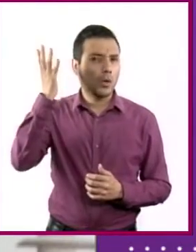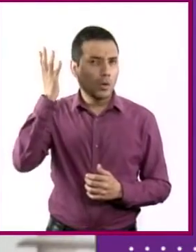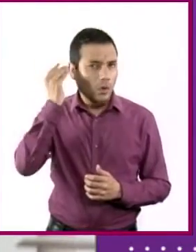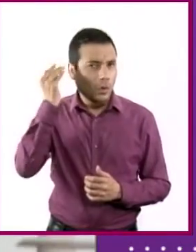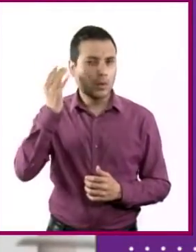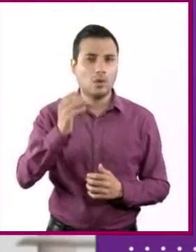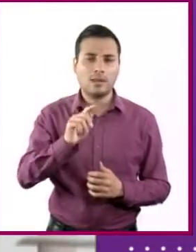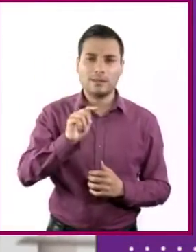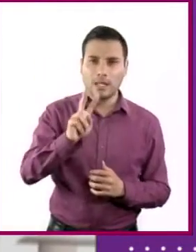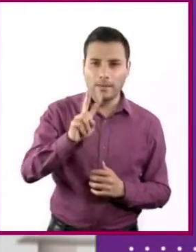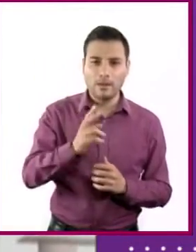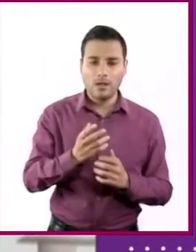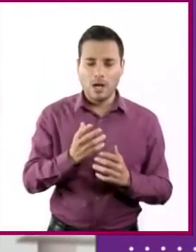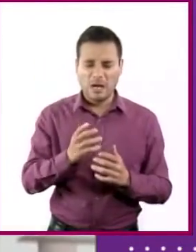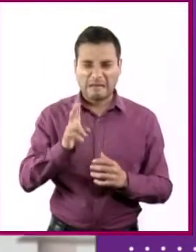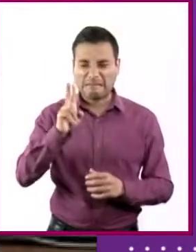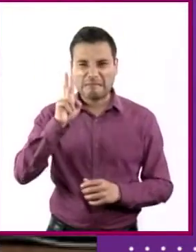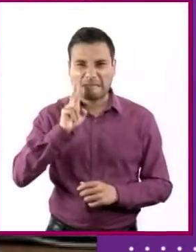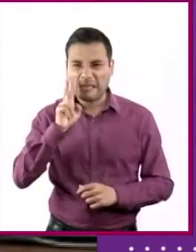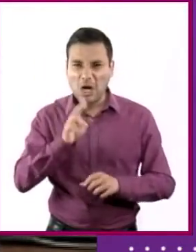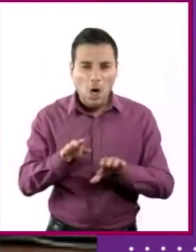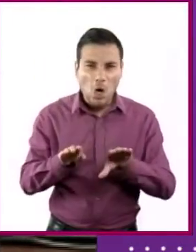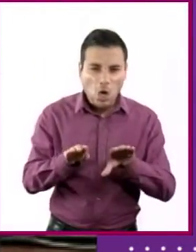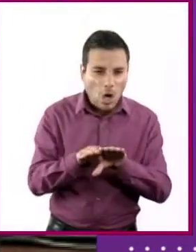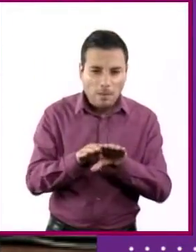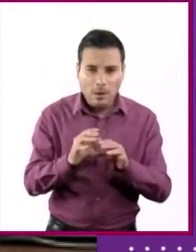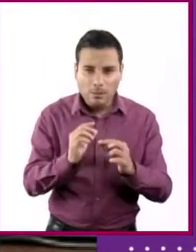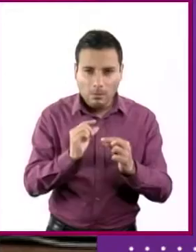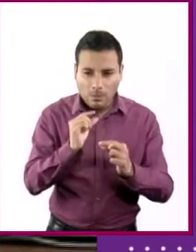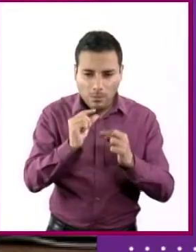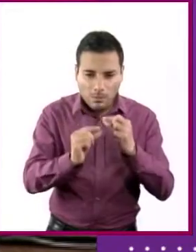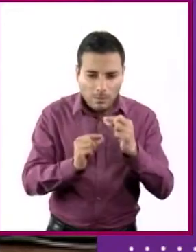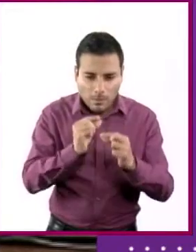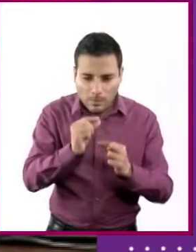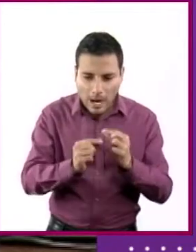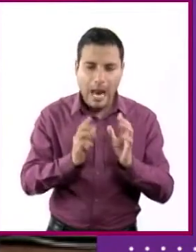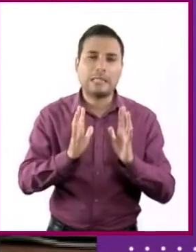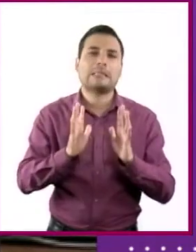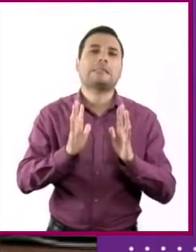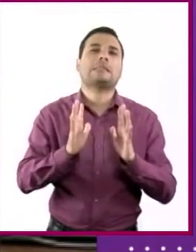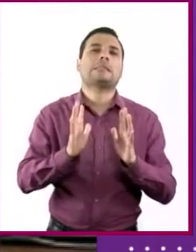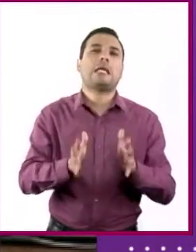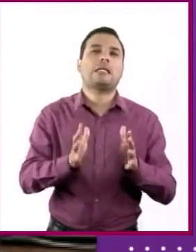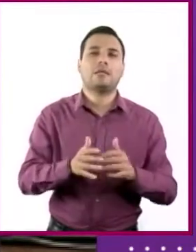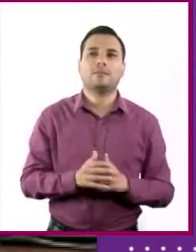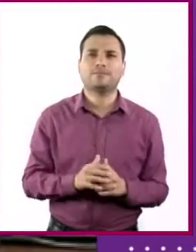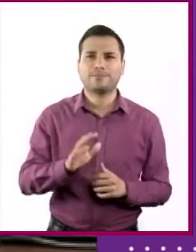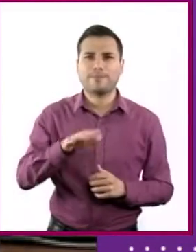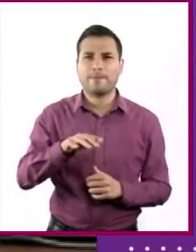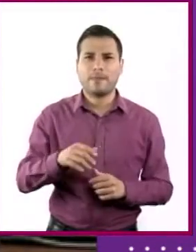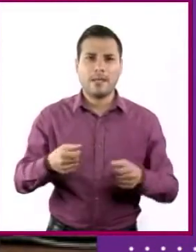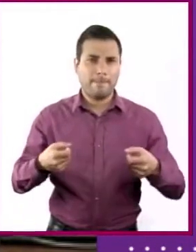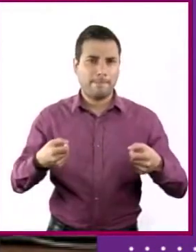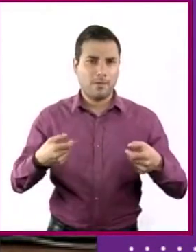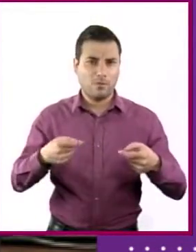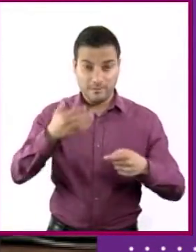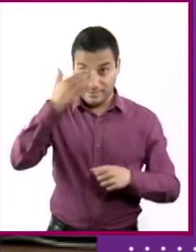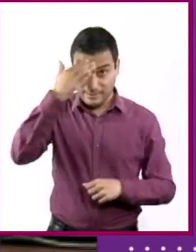but he had to practice a lot. And what about the microwave, Antonio? Could you use